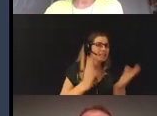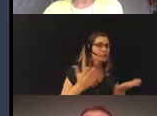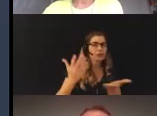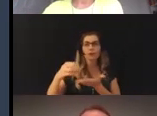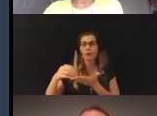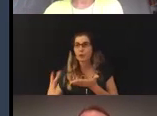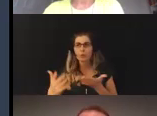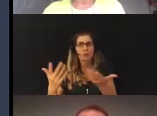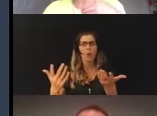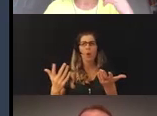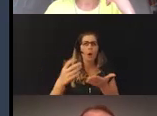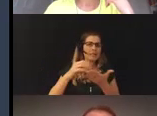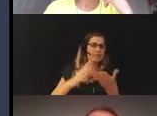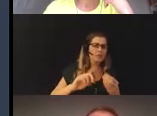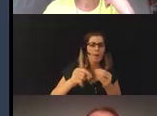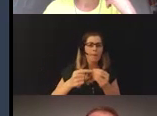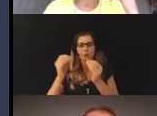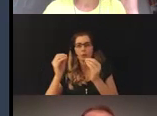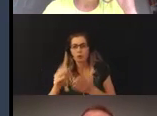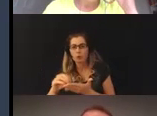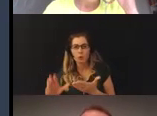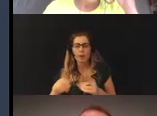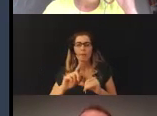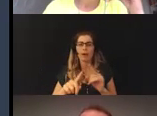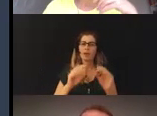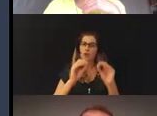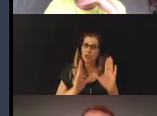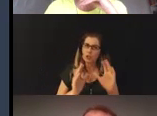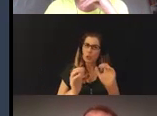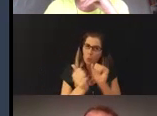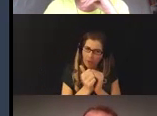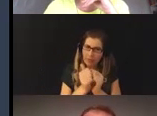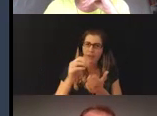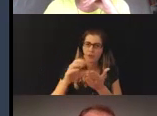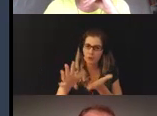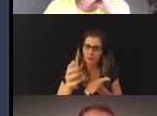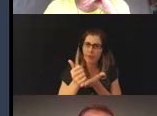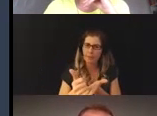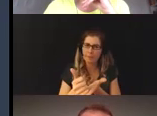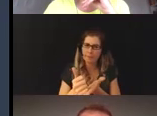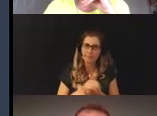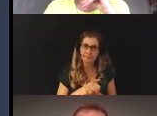or a teacher about a student, but rather a teacher with a student.